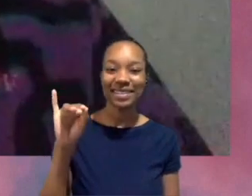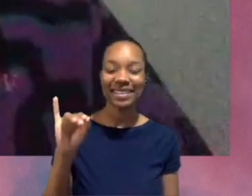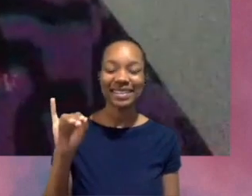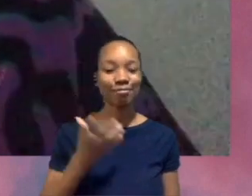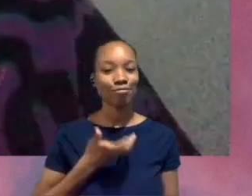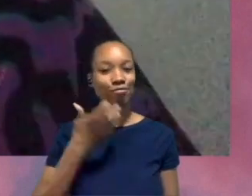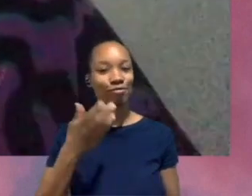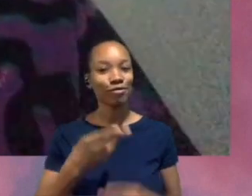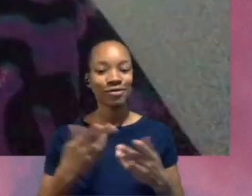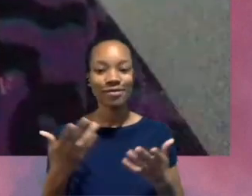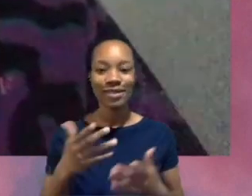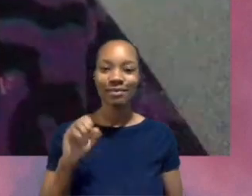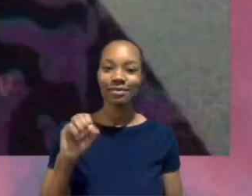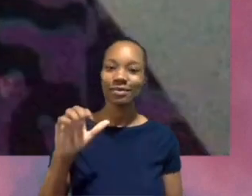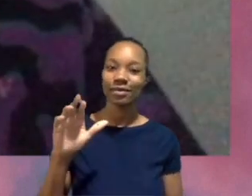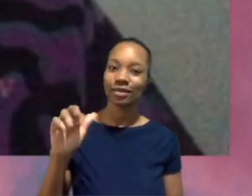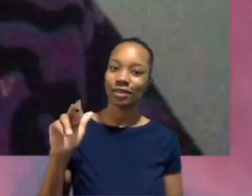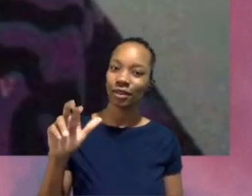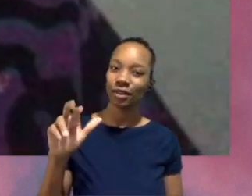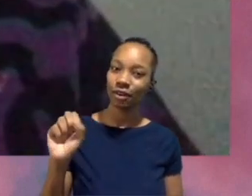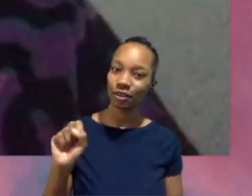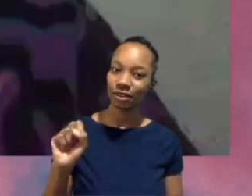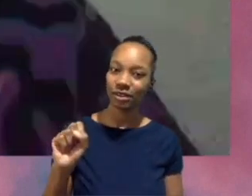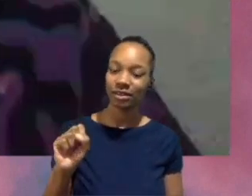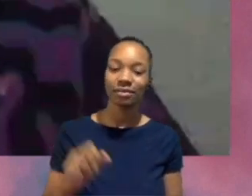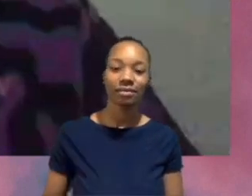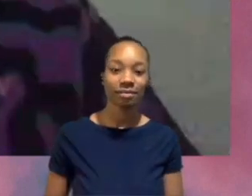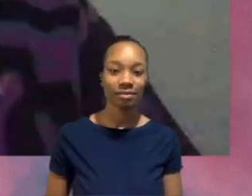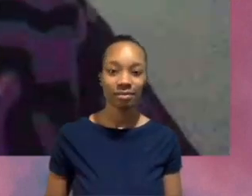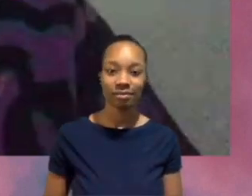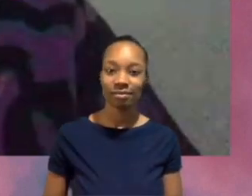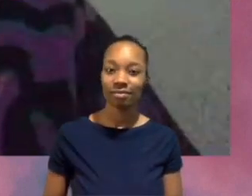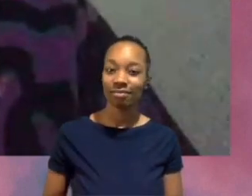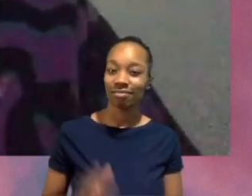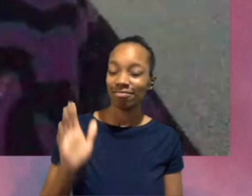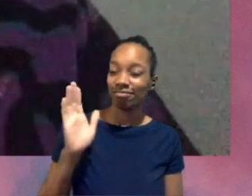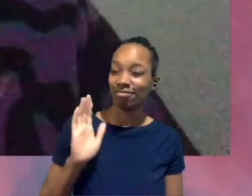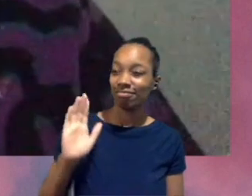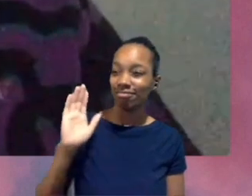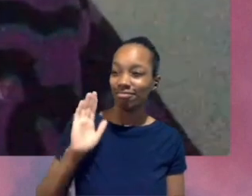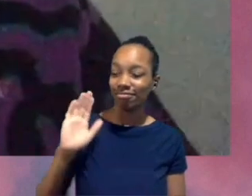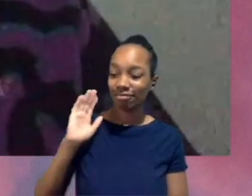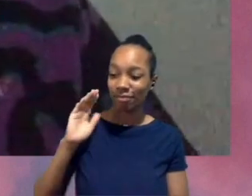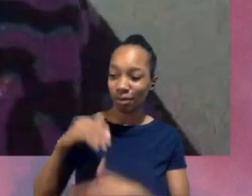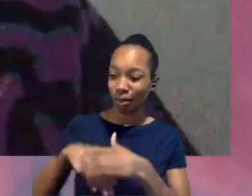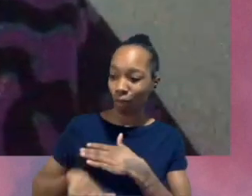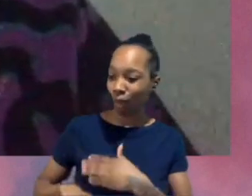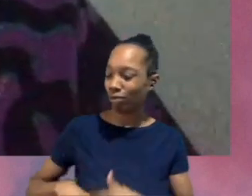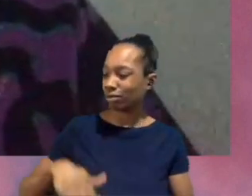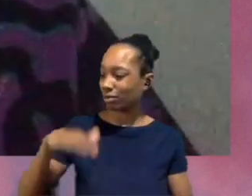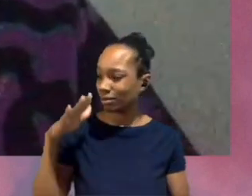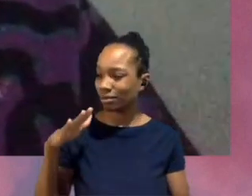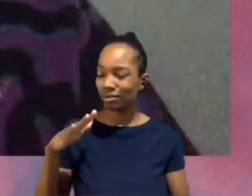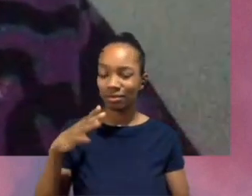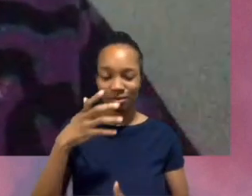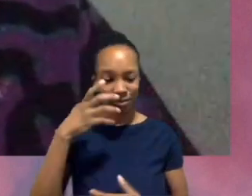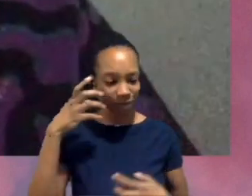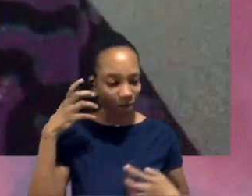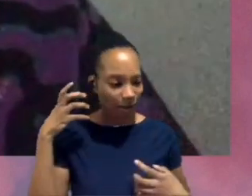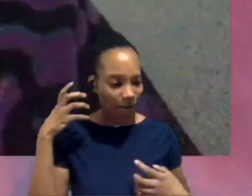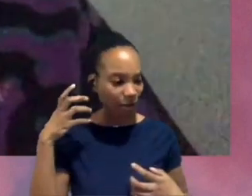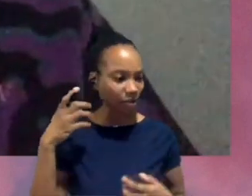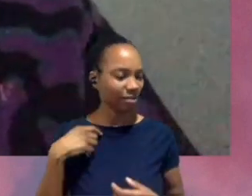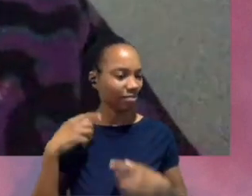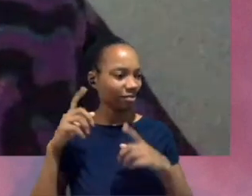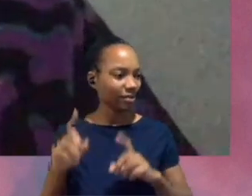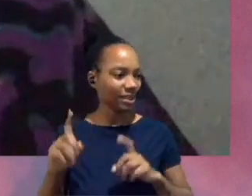In Sudan, Shanoof tell a story. Ancient scarification, birth and blood race skin. If I was to touch the mark of my Habobah's